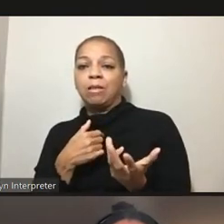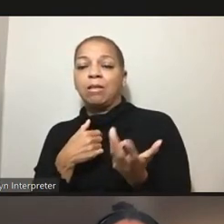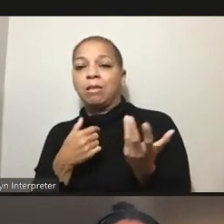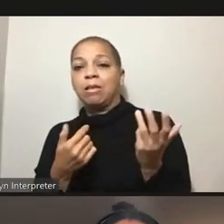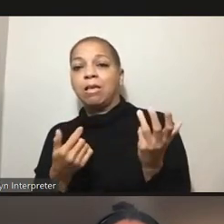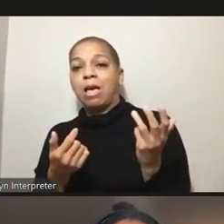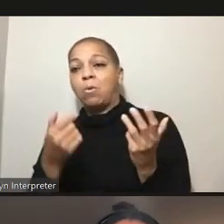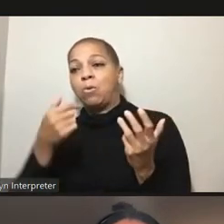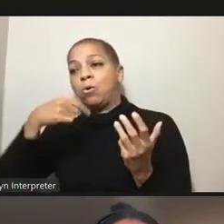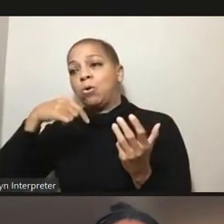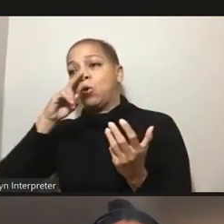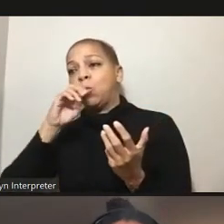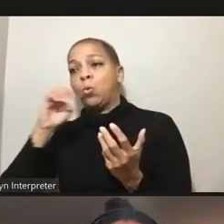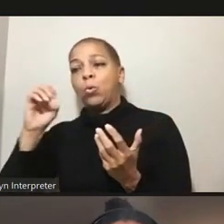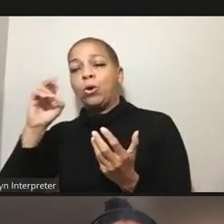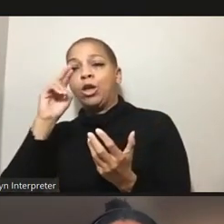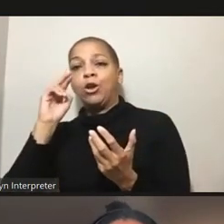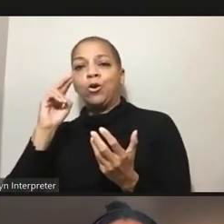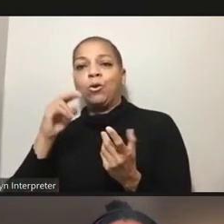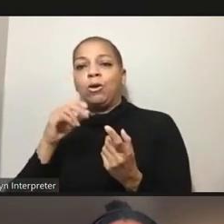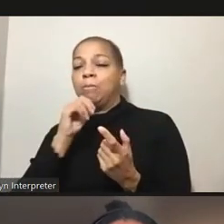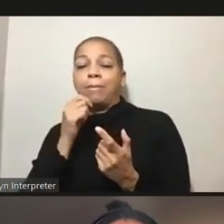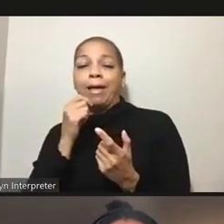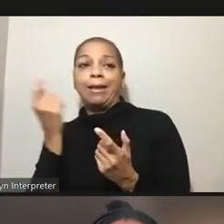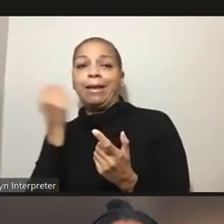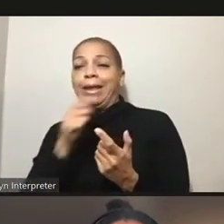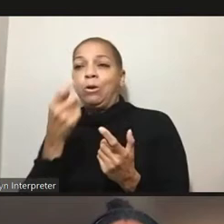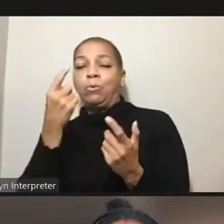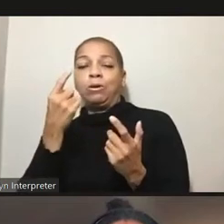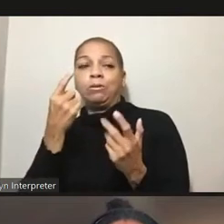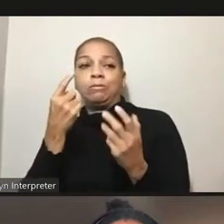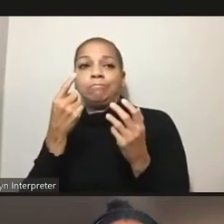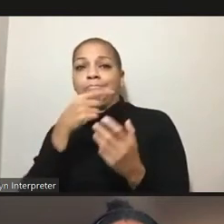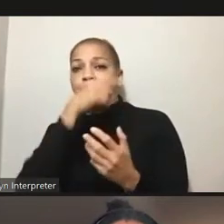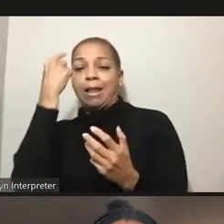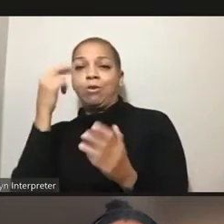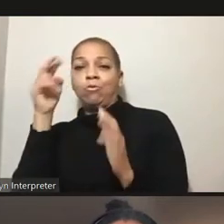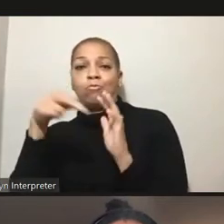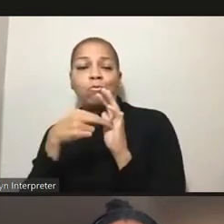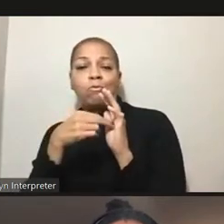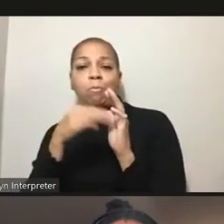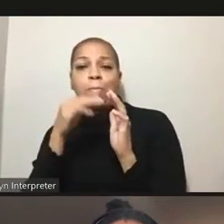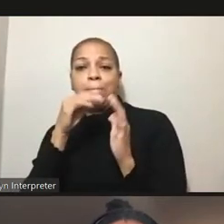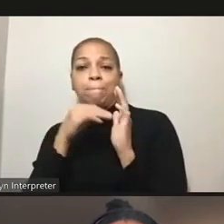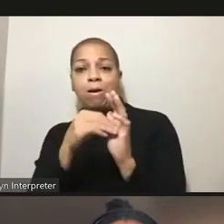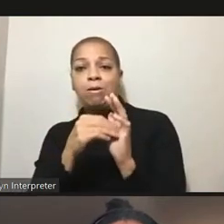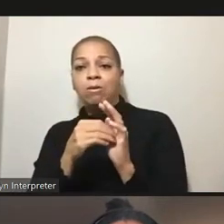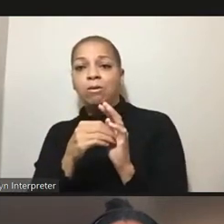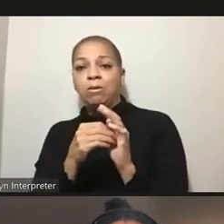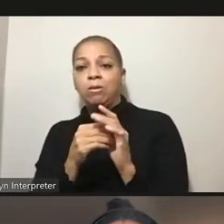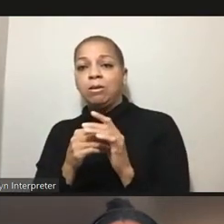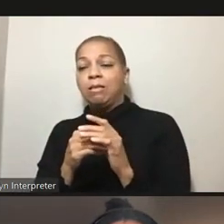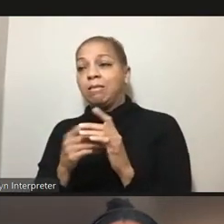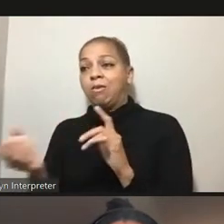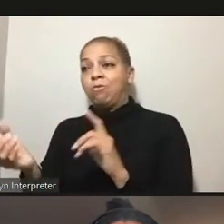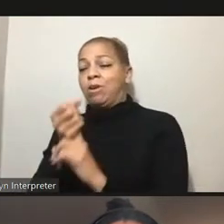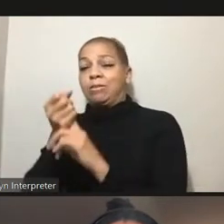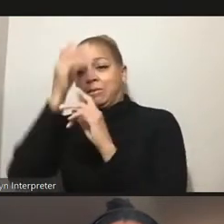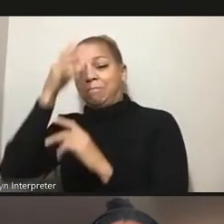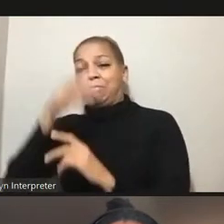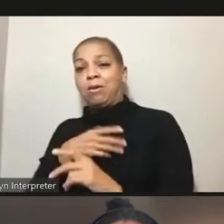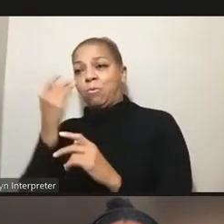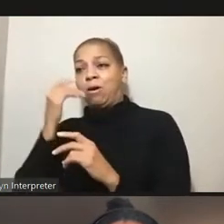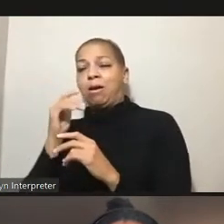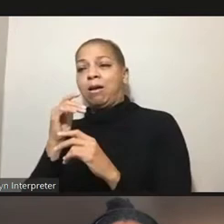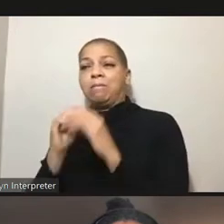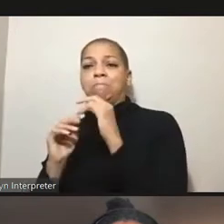model. They sidelined Bayard Rustin after building the March on Washington. So like, I sort of understood that that was